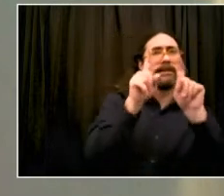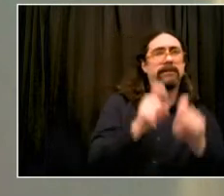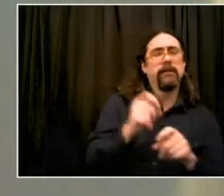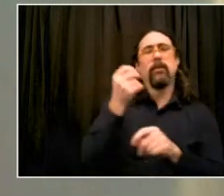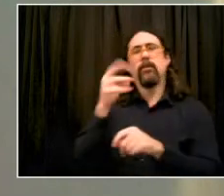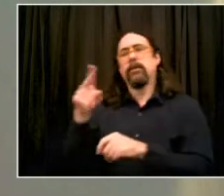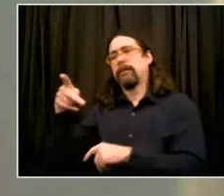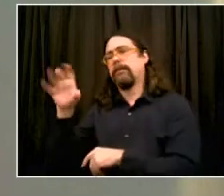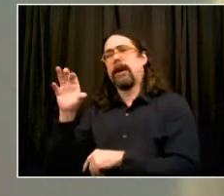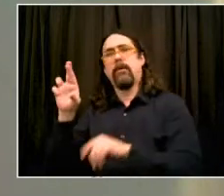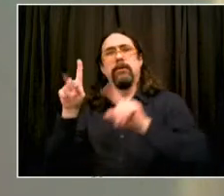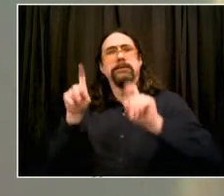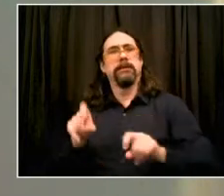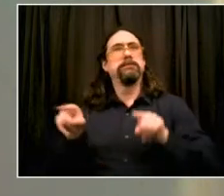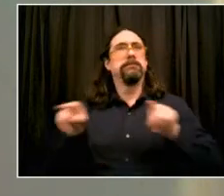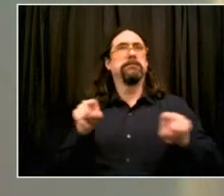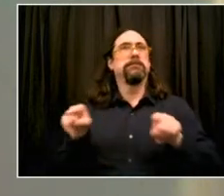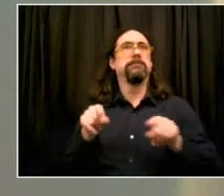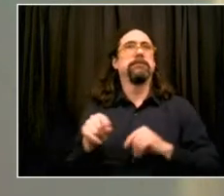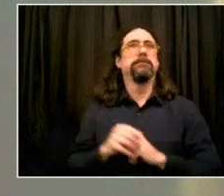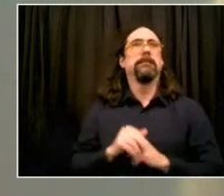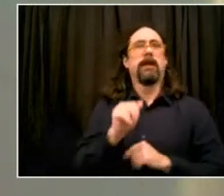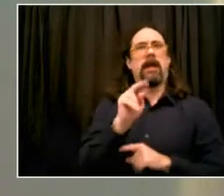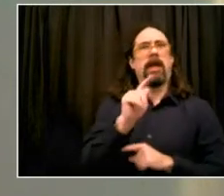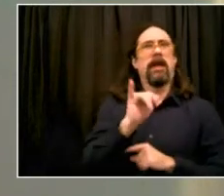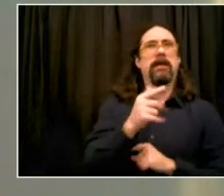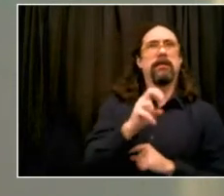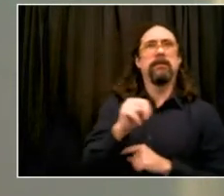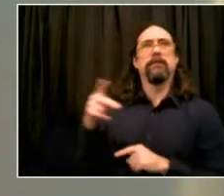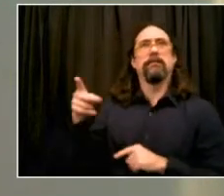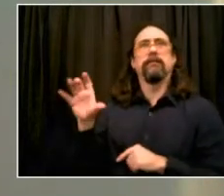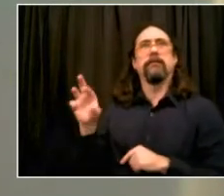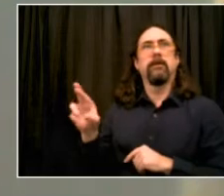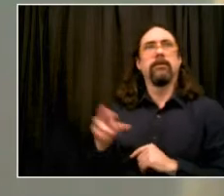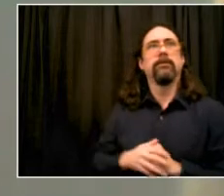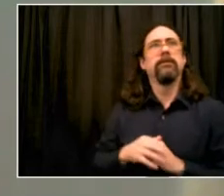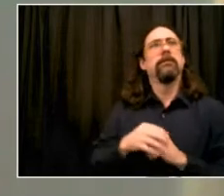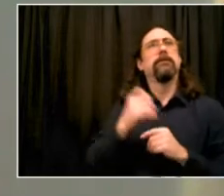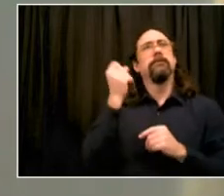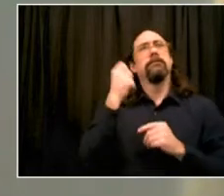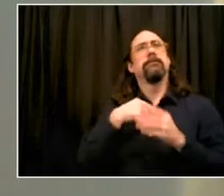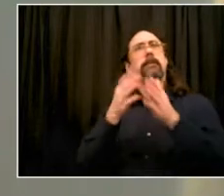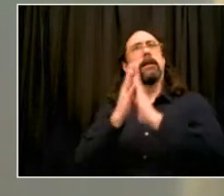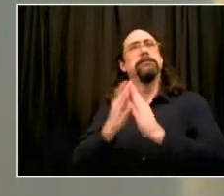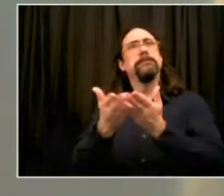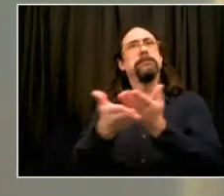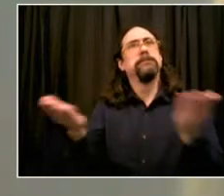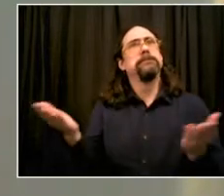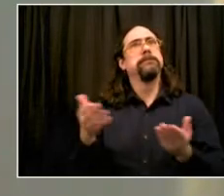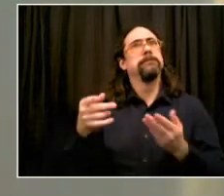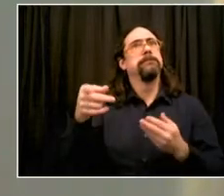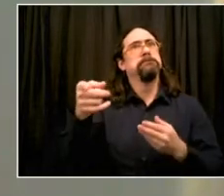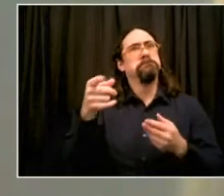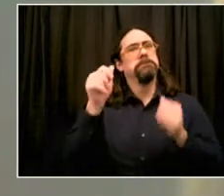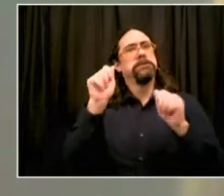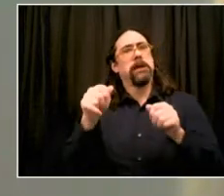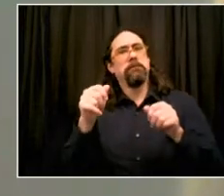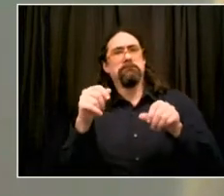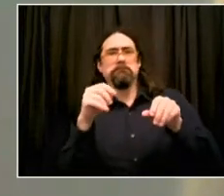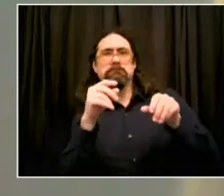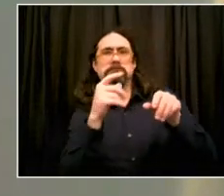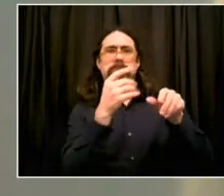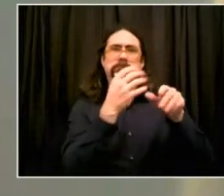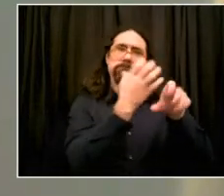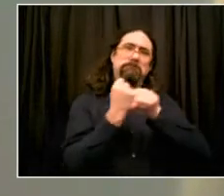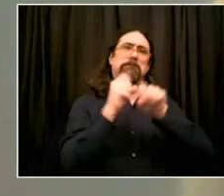through. Deputy Mayor Bean, who's on the call, can talk a little bit about this if necessary. Where we're also looking to develop even more